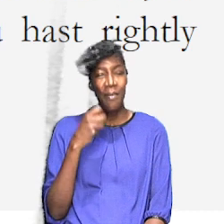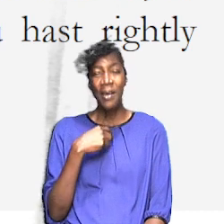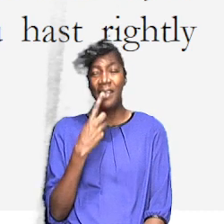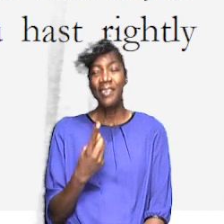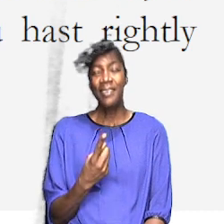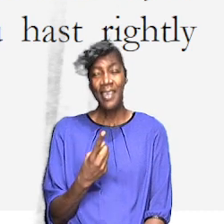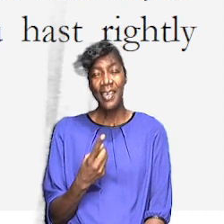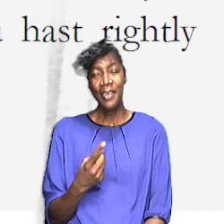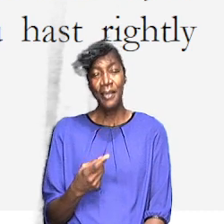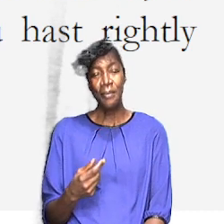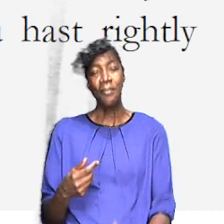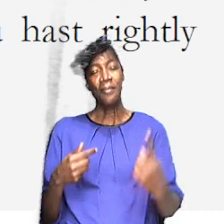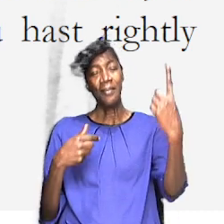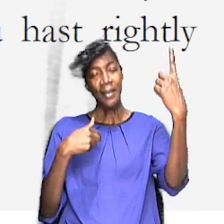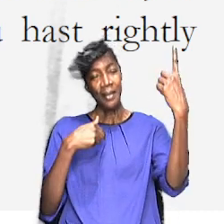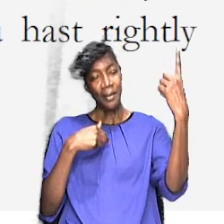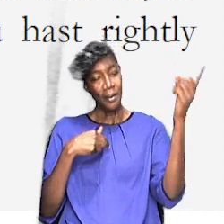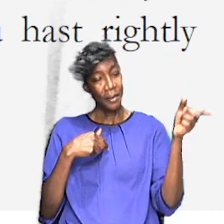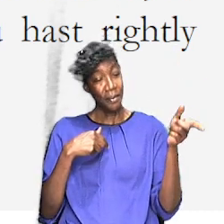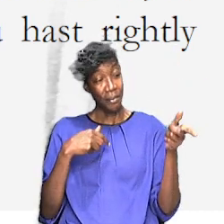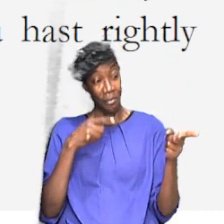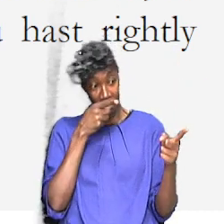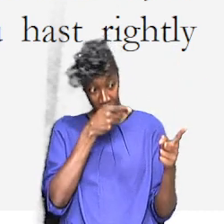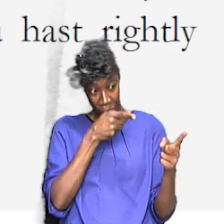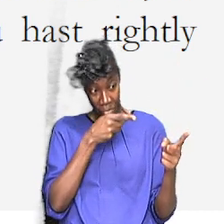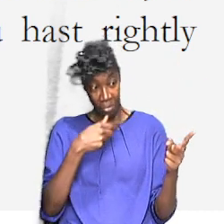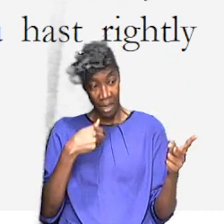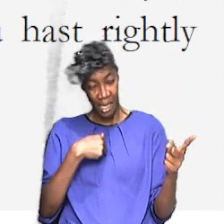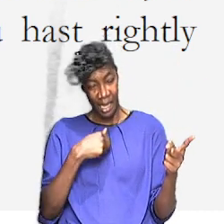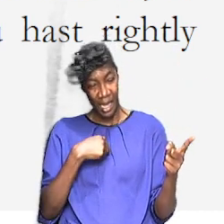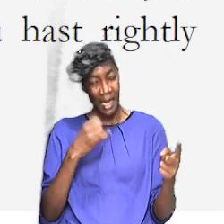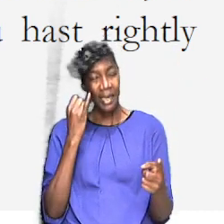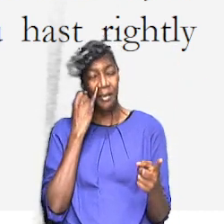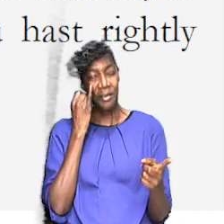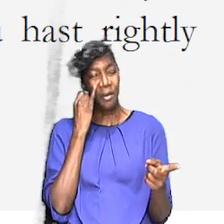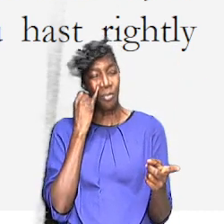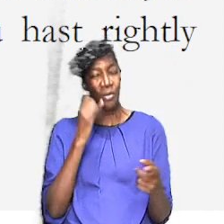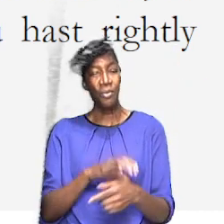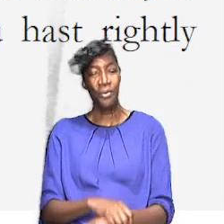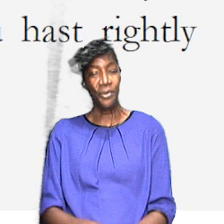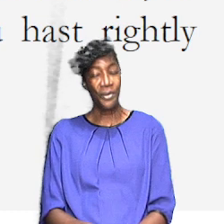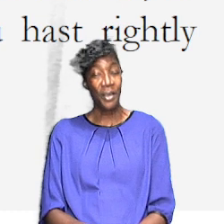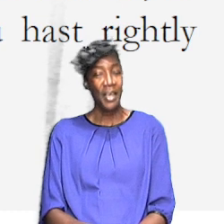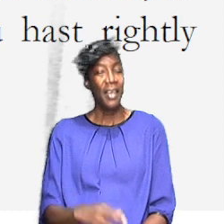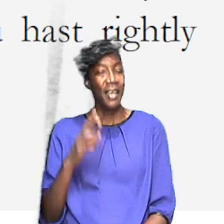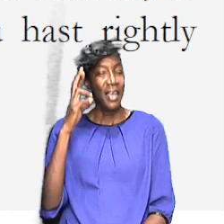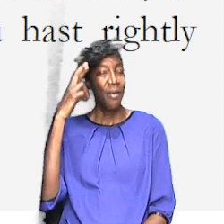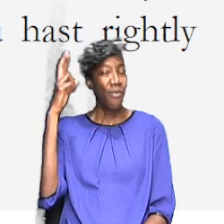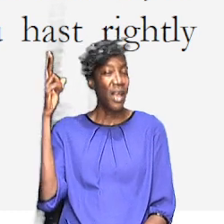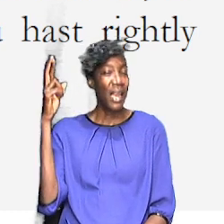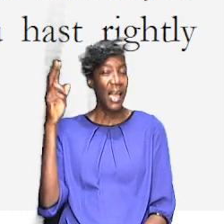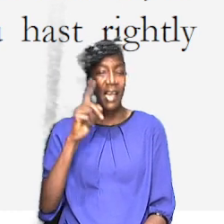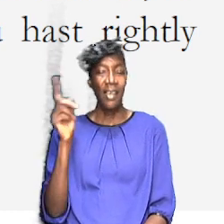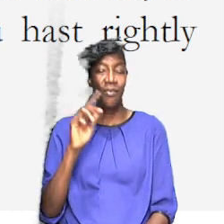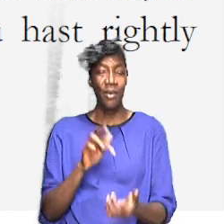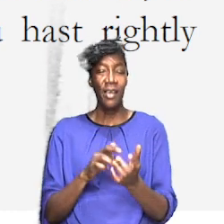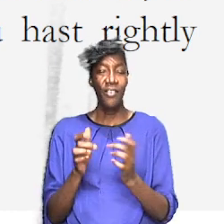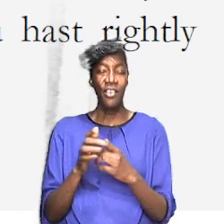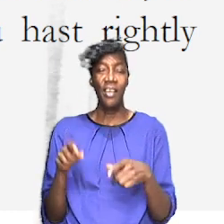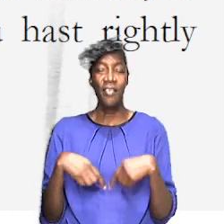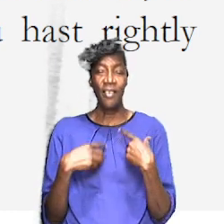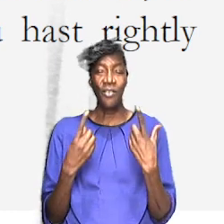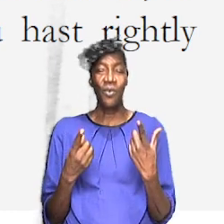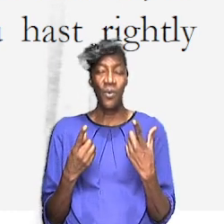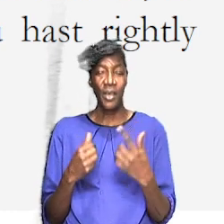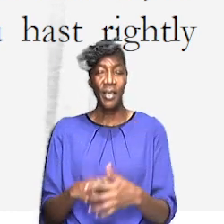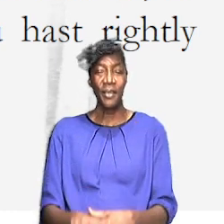I suppose. In other words, all right, I think, because he realized where Jesus was going. I